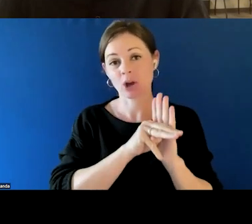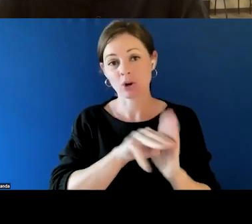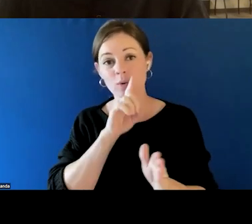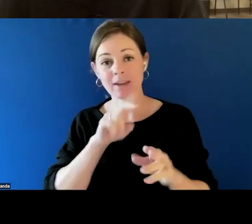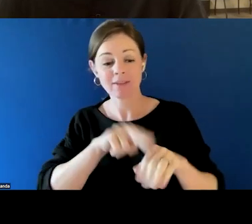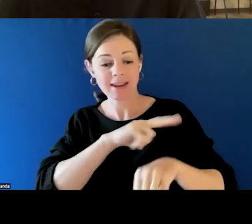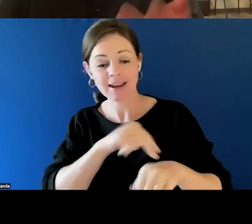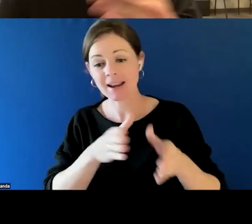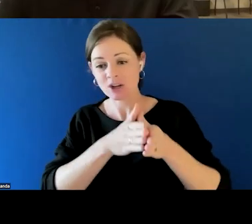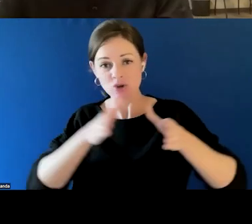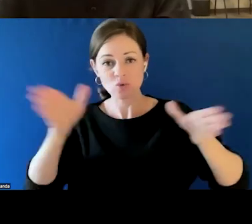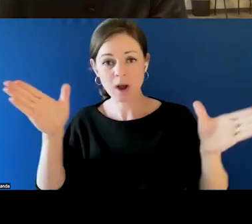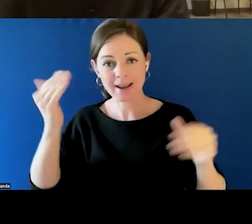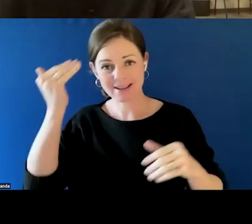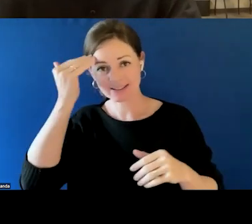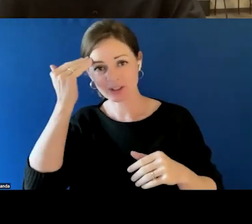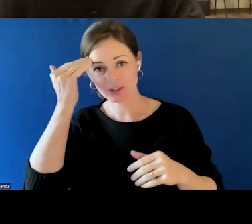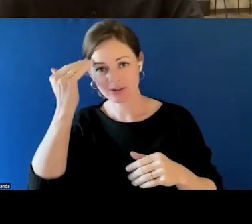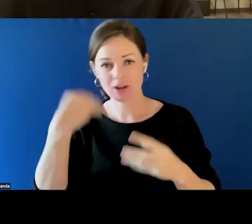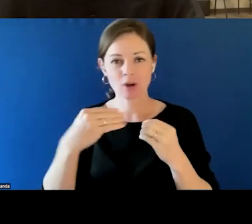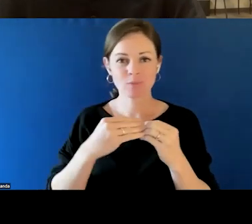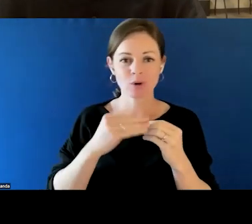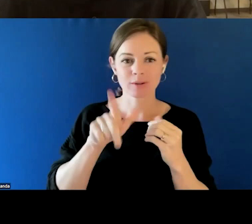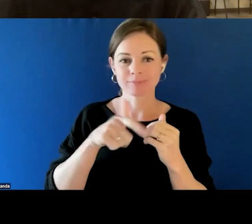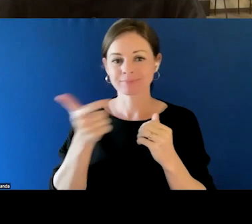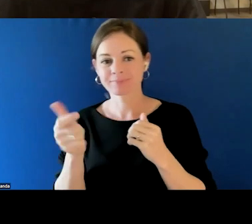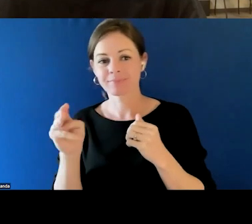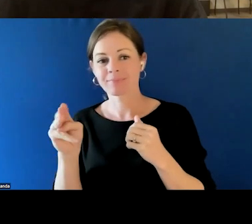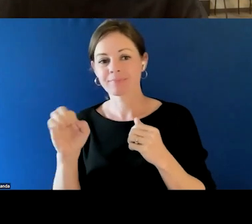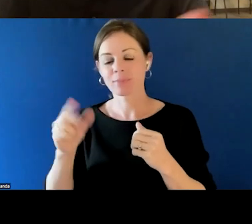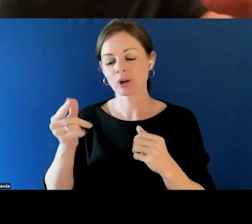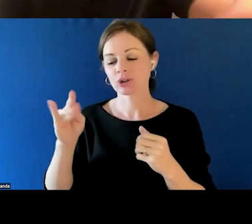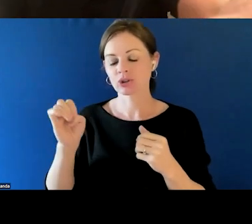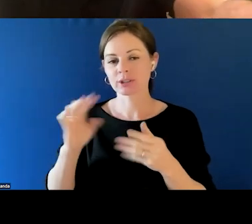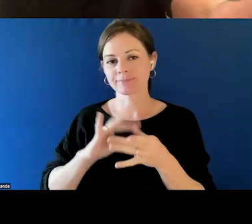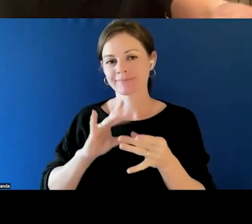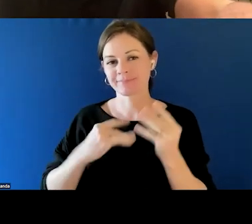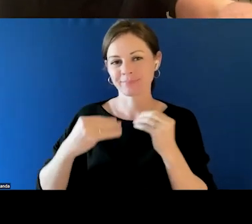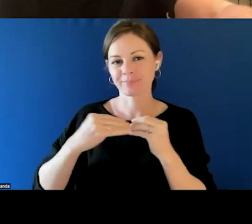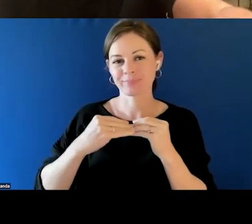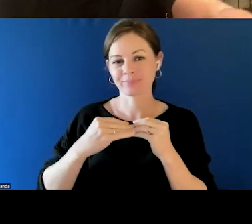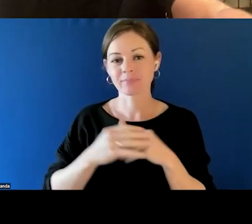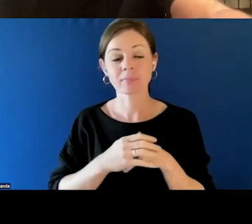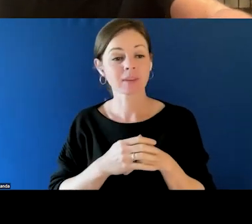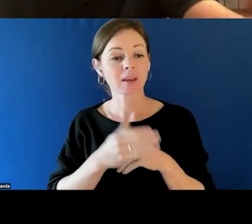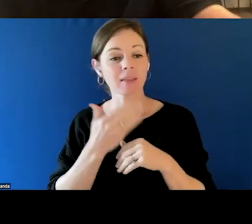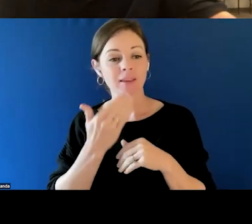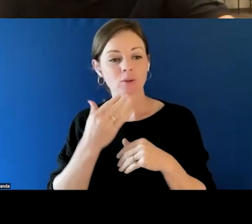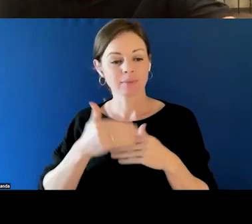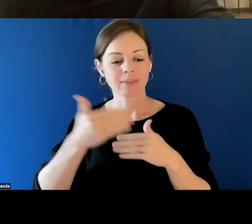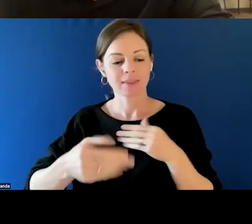nationwide attention. And for more on that, I'll turn it back over to Margie. Thanks. And you can go ahead and go to the next slide.